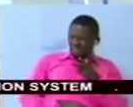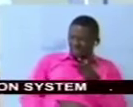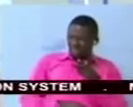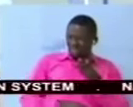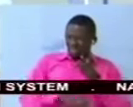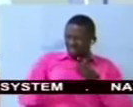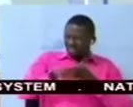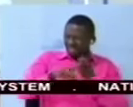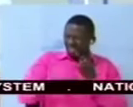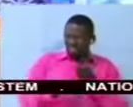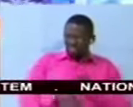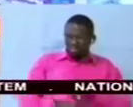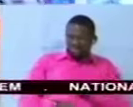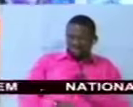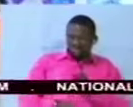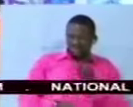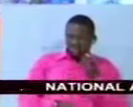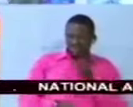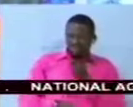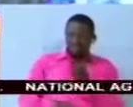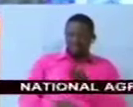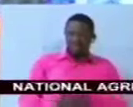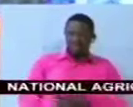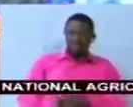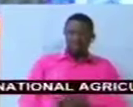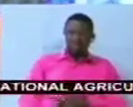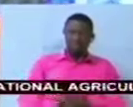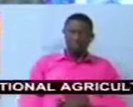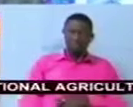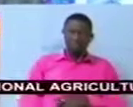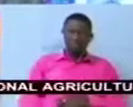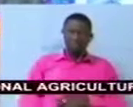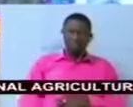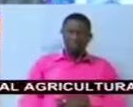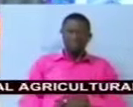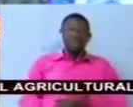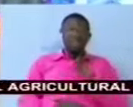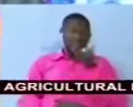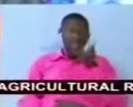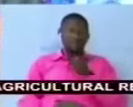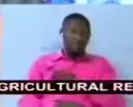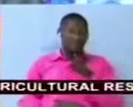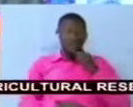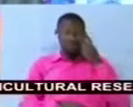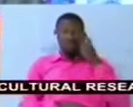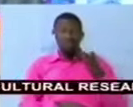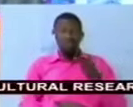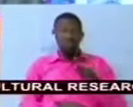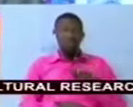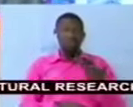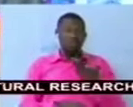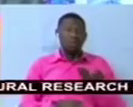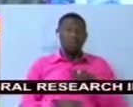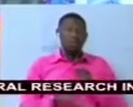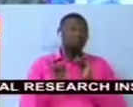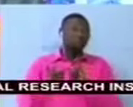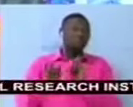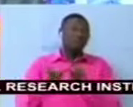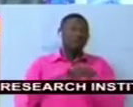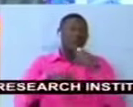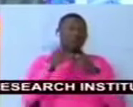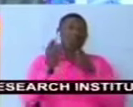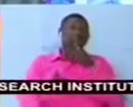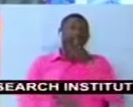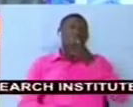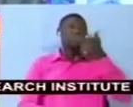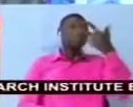gañu bobu. Wa gis nañ ko parce que motax ñu yag fa am for 28 days. Yes, they saw it. That's why we were so long there for 28 days. Biñ